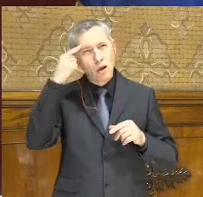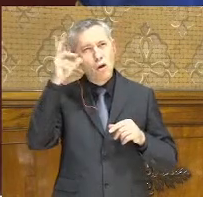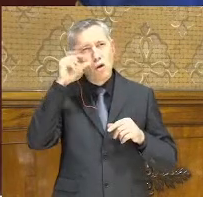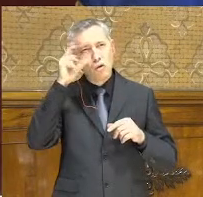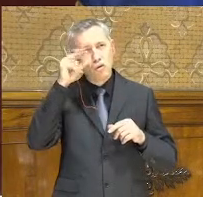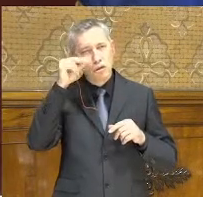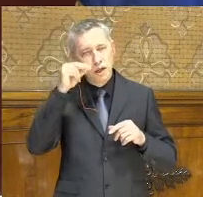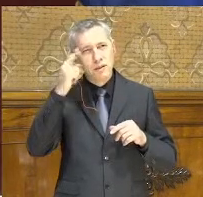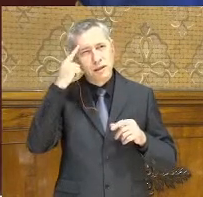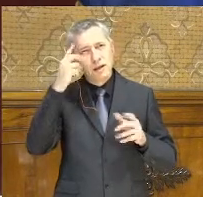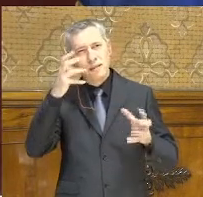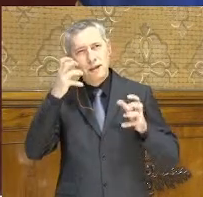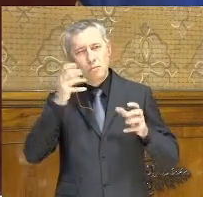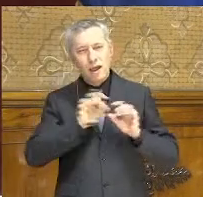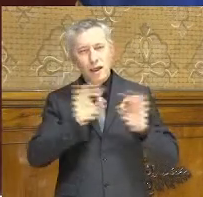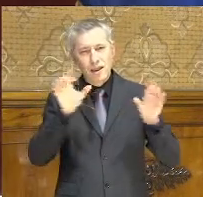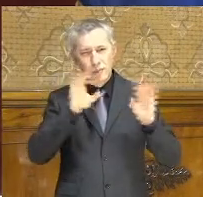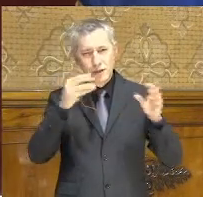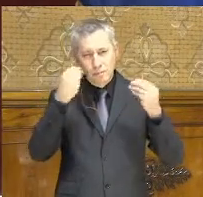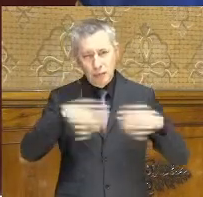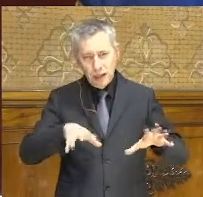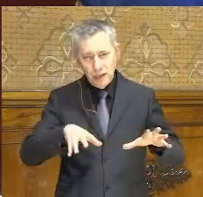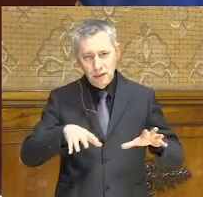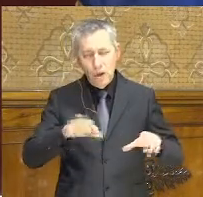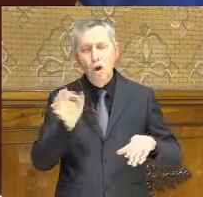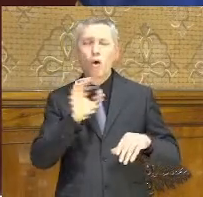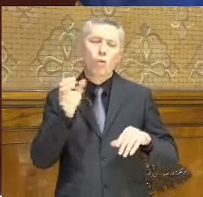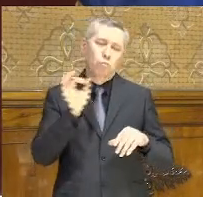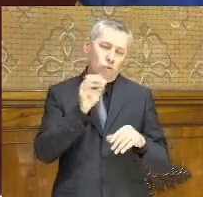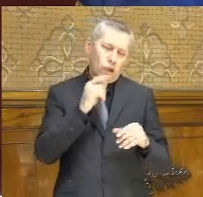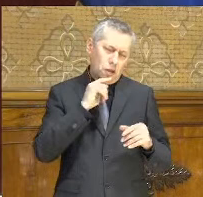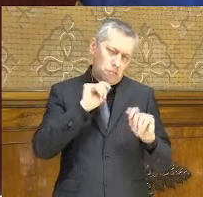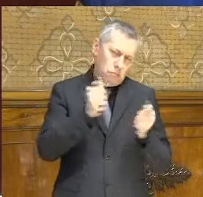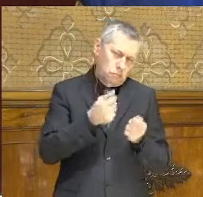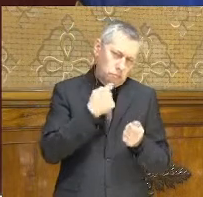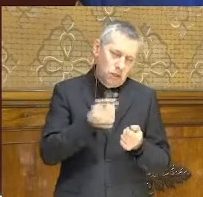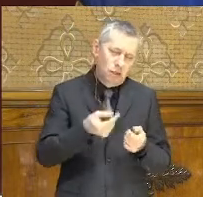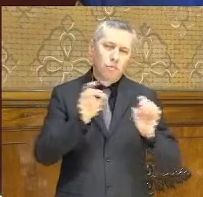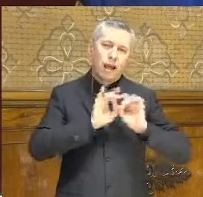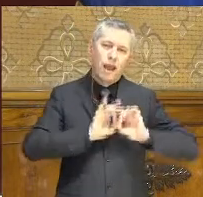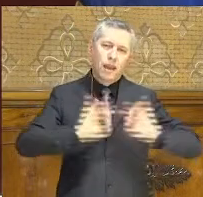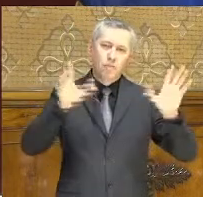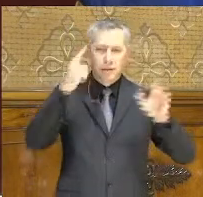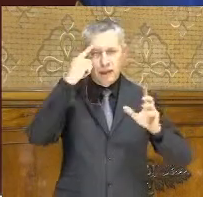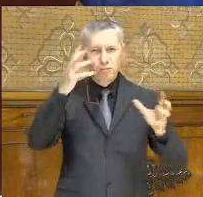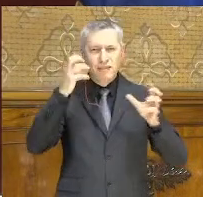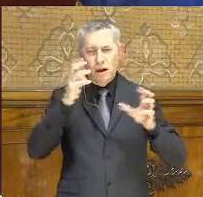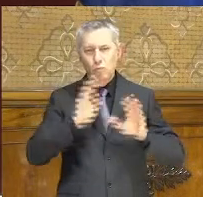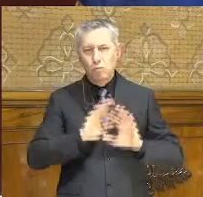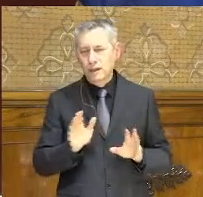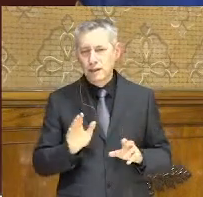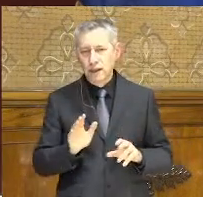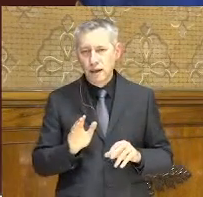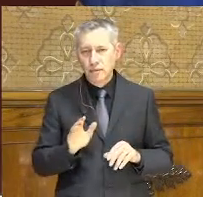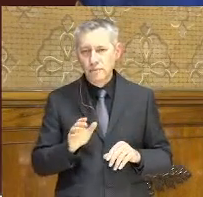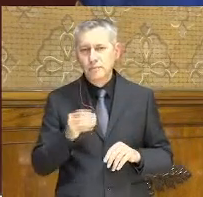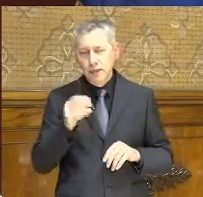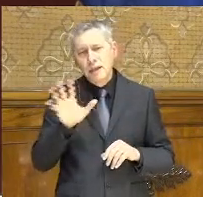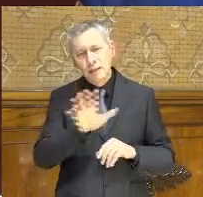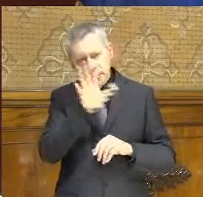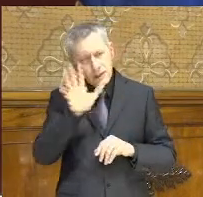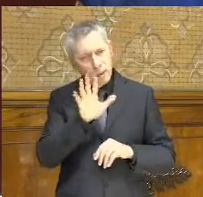is what I've been talking about, resembles in many ways this particular notion that it